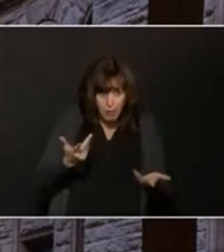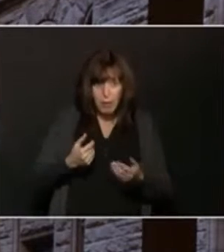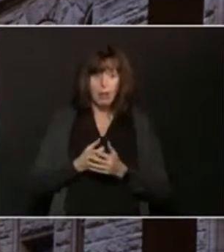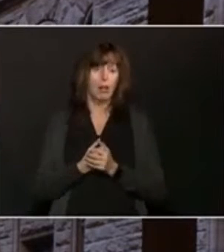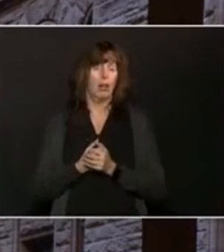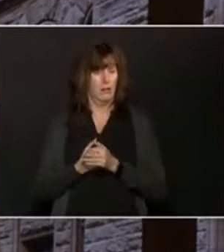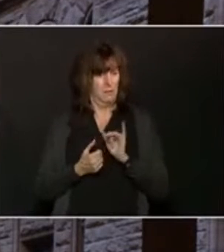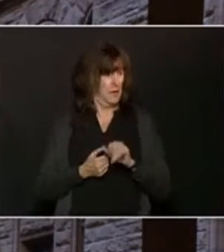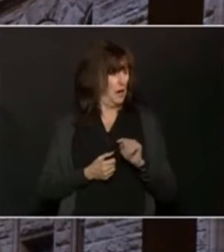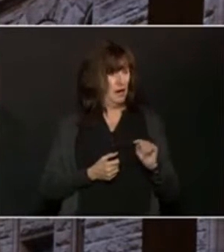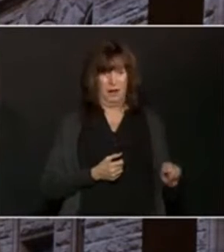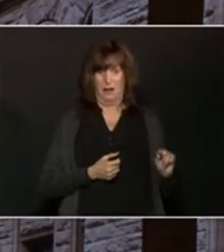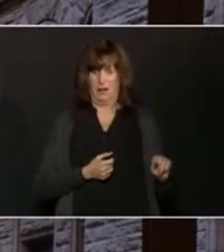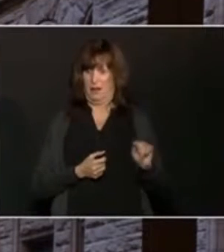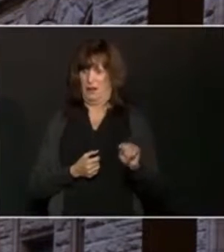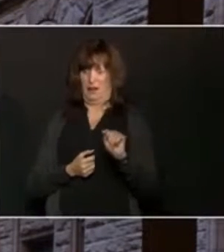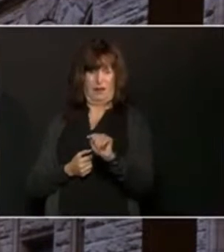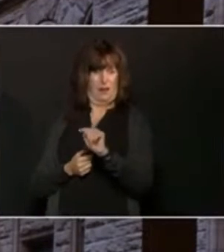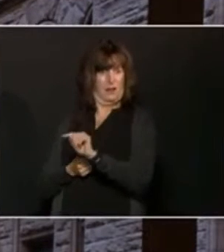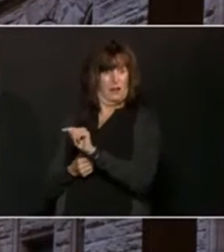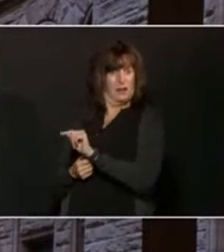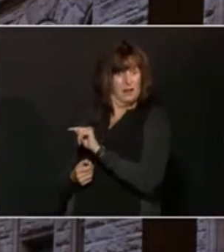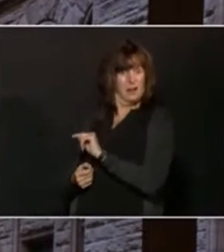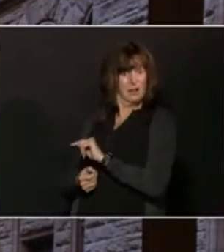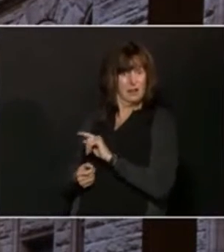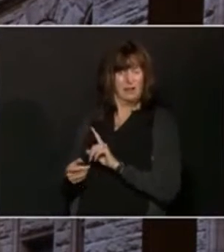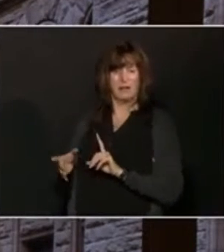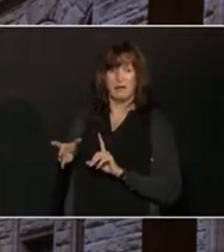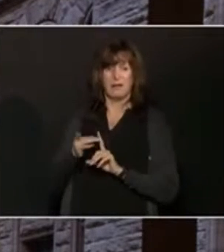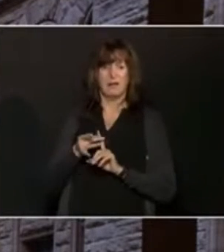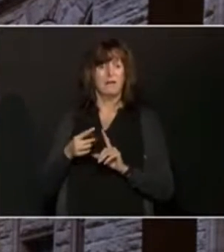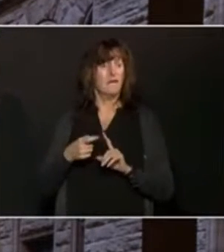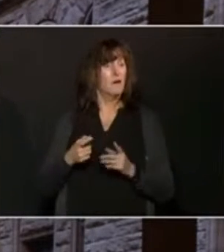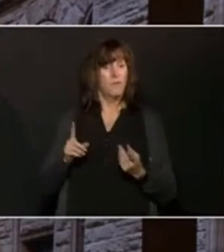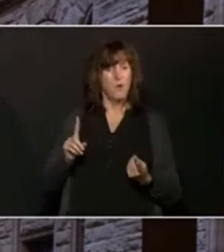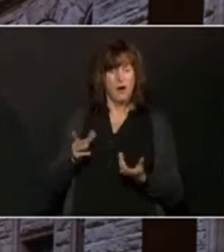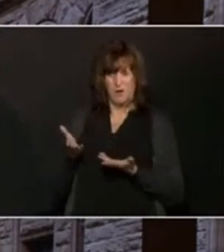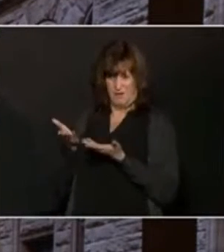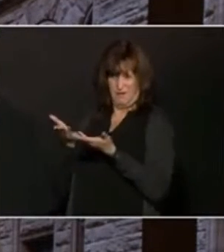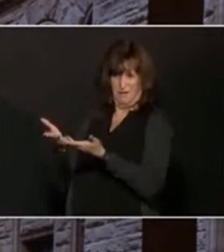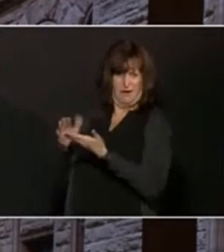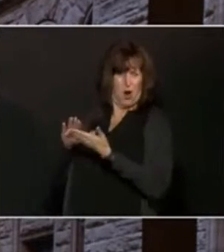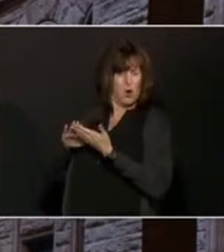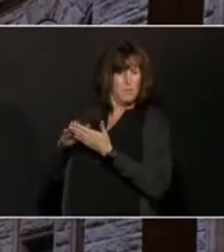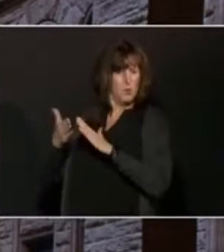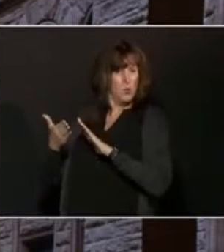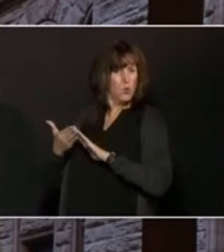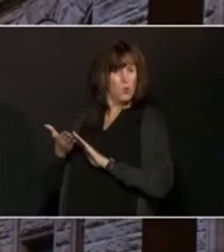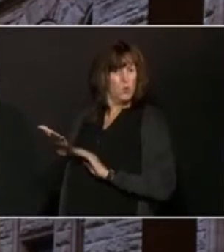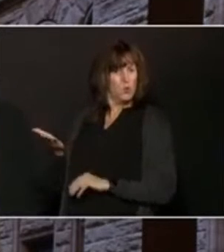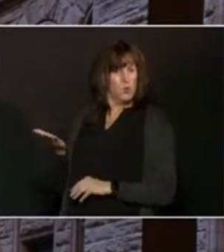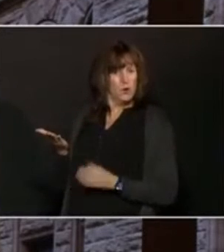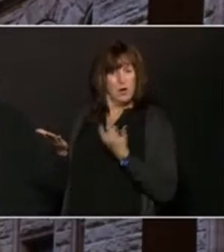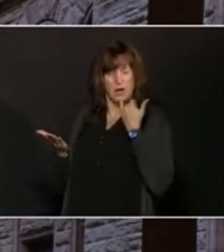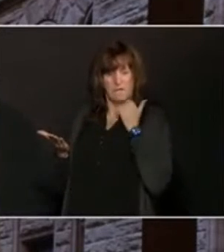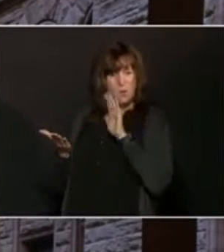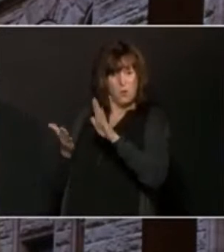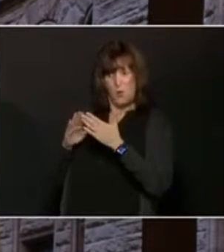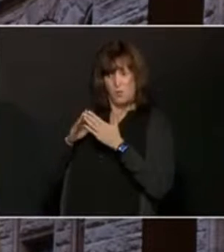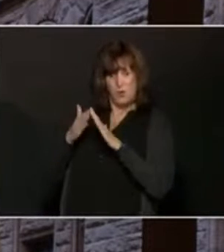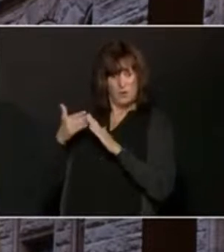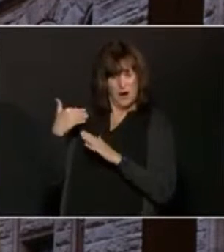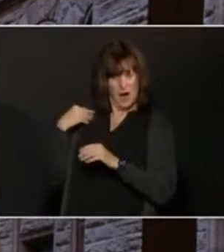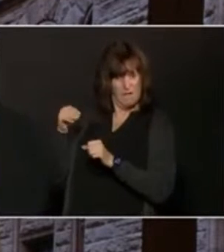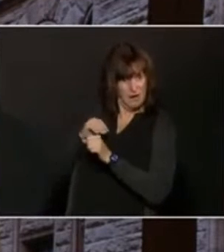the rate of infection in the community. So if you're in a community that has a lot of COVID, it will spread into